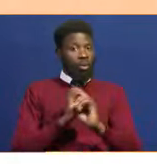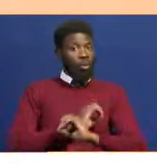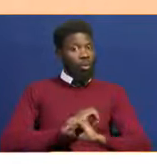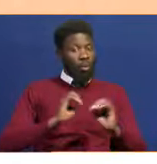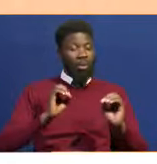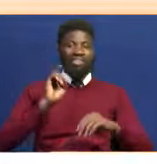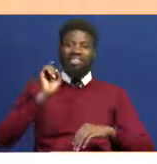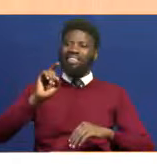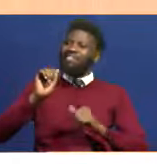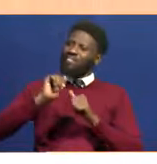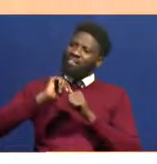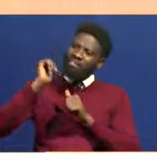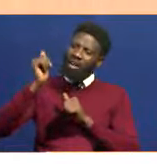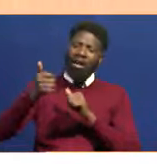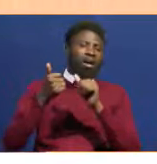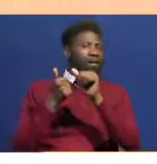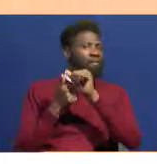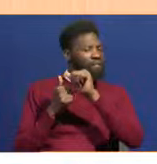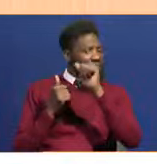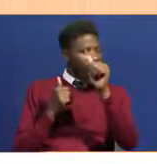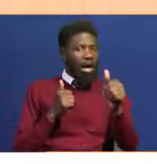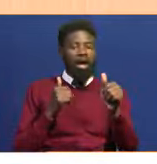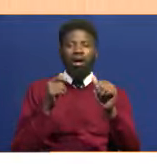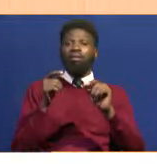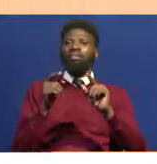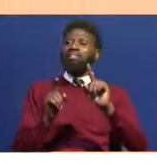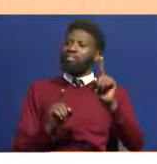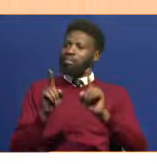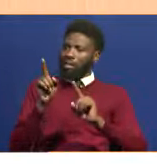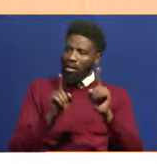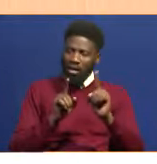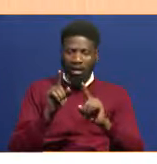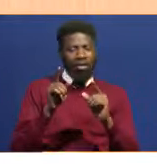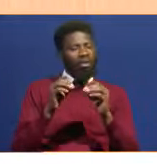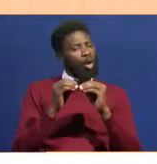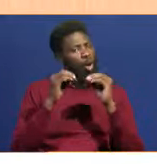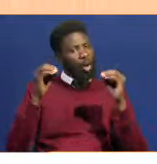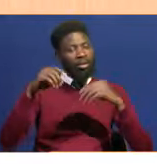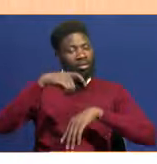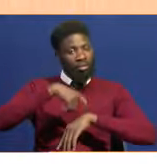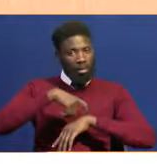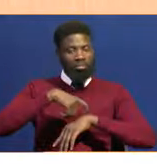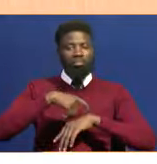long distances, who need to travel, for